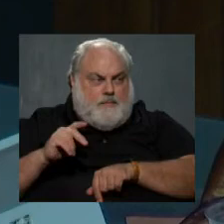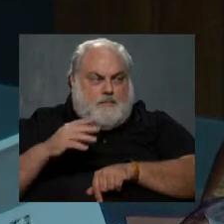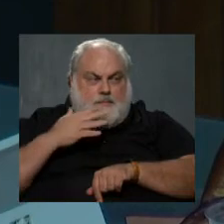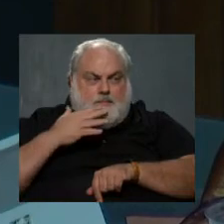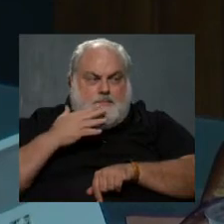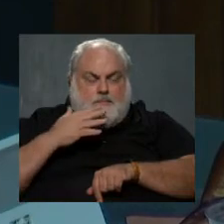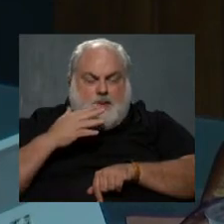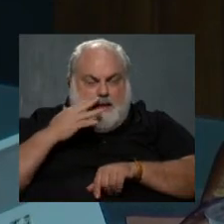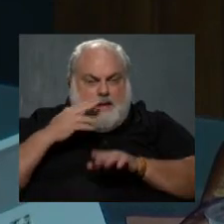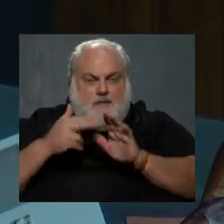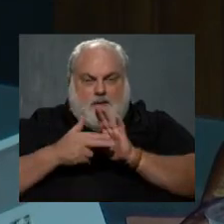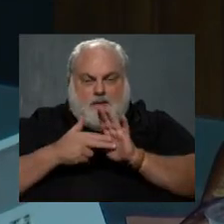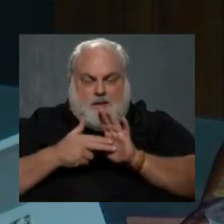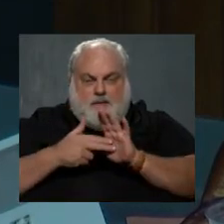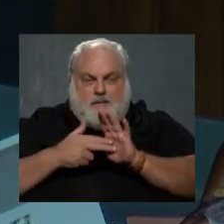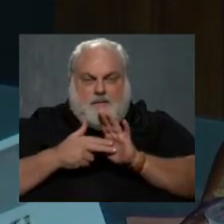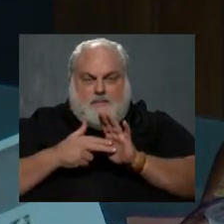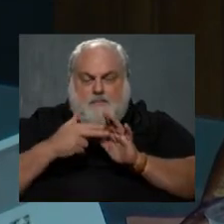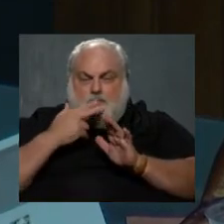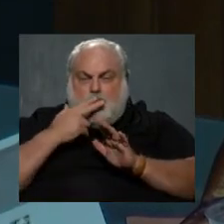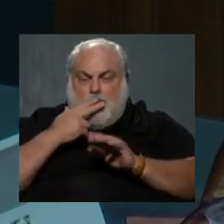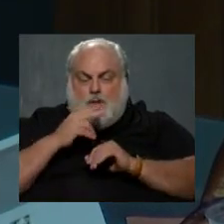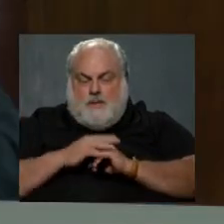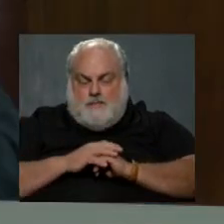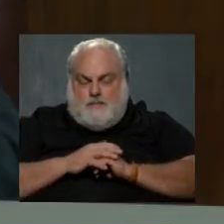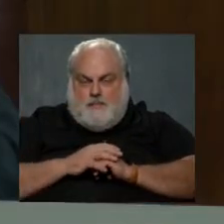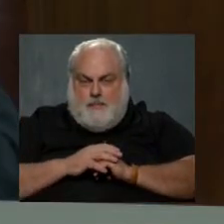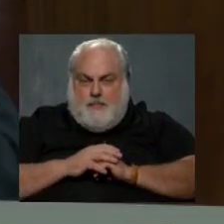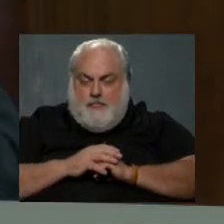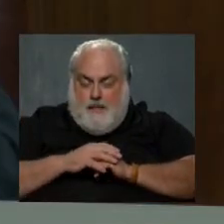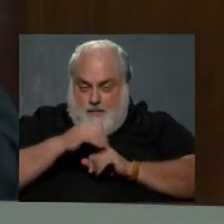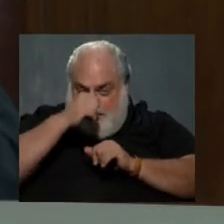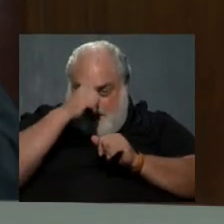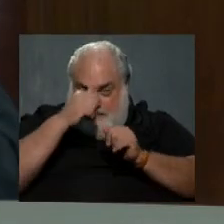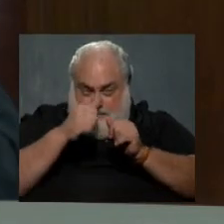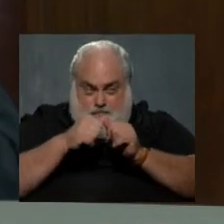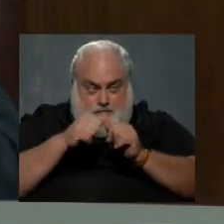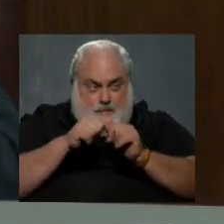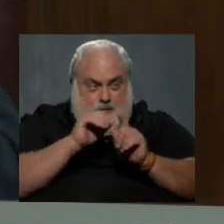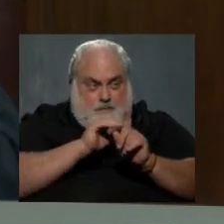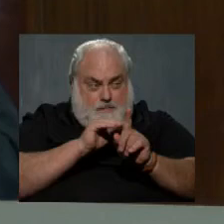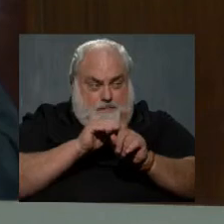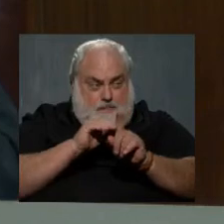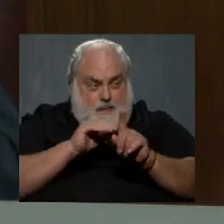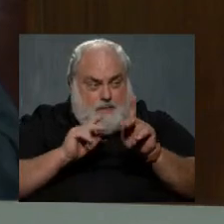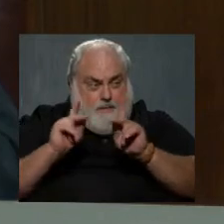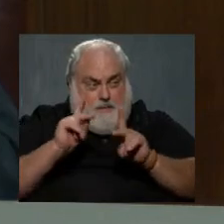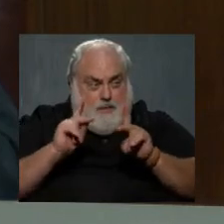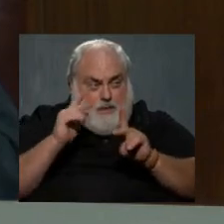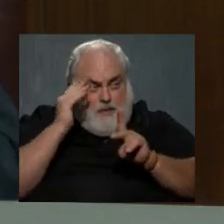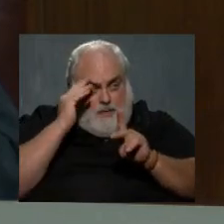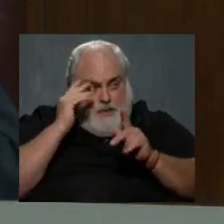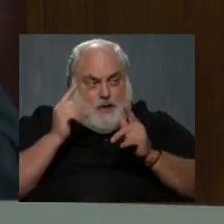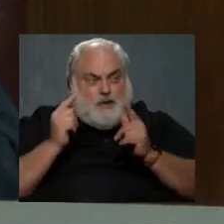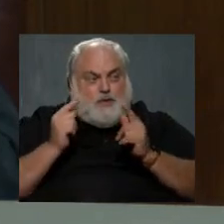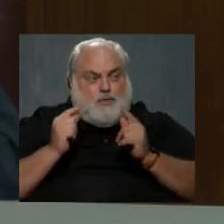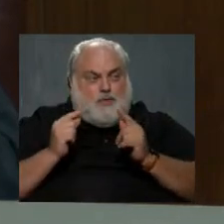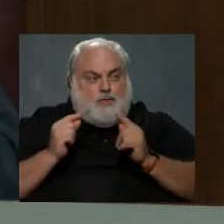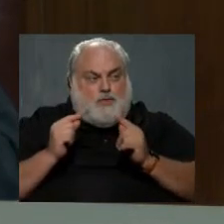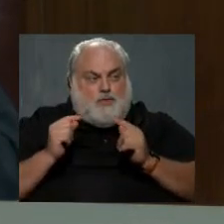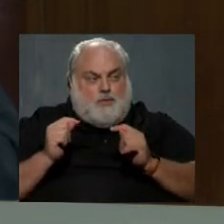you. There's designated smoking areas. And one of the things I would remind and let other board members know, we actually tried